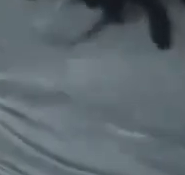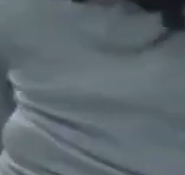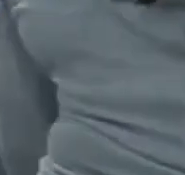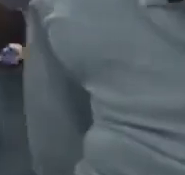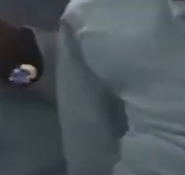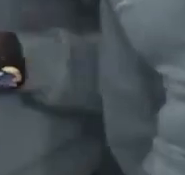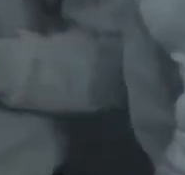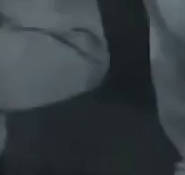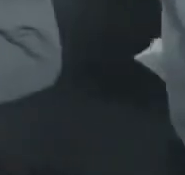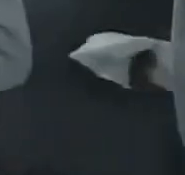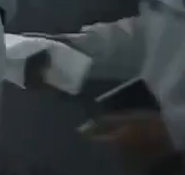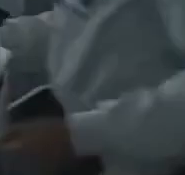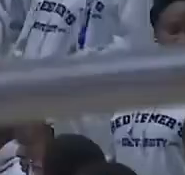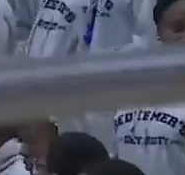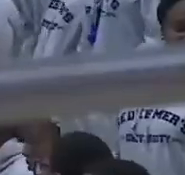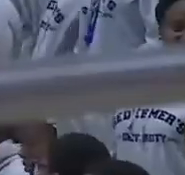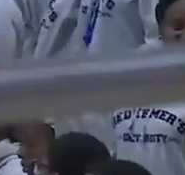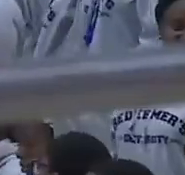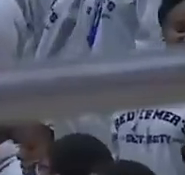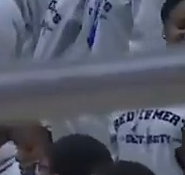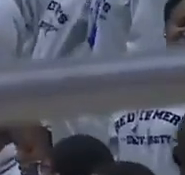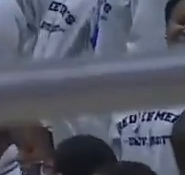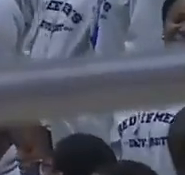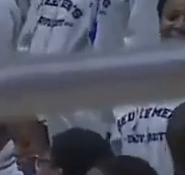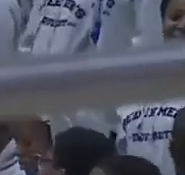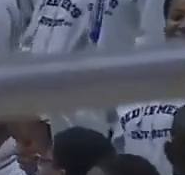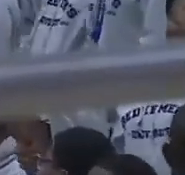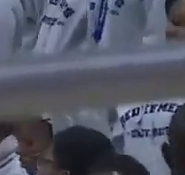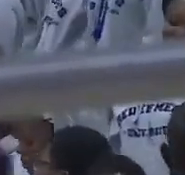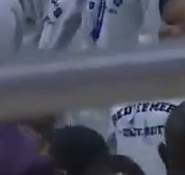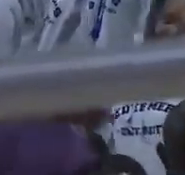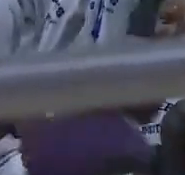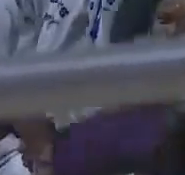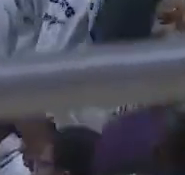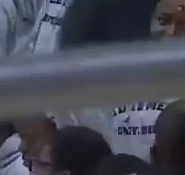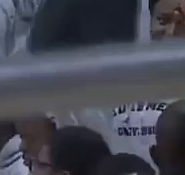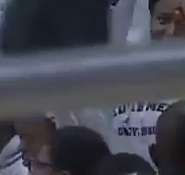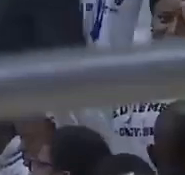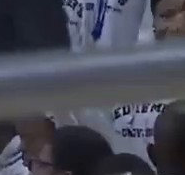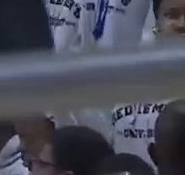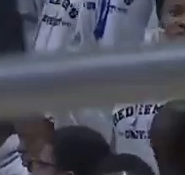Omnipotent one. Jesus is here.